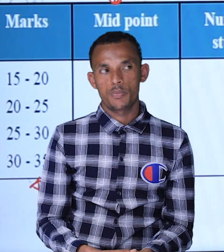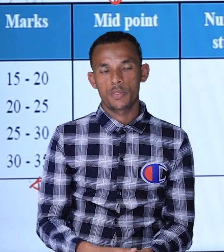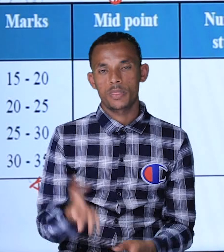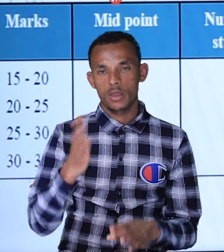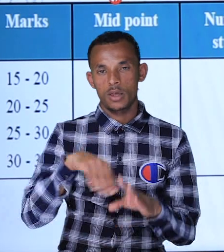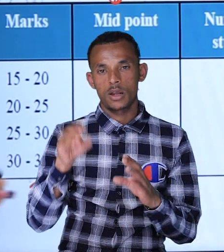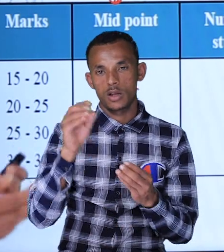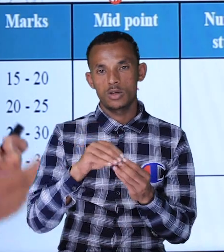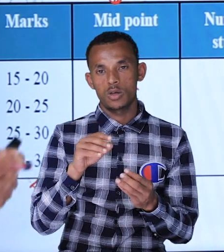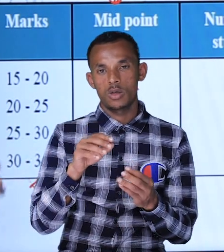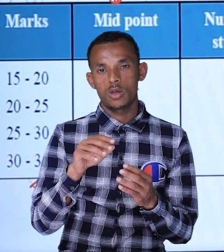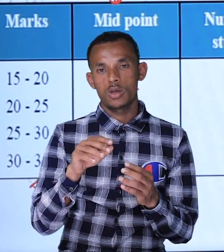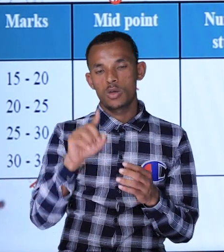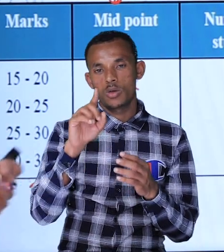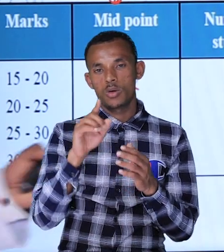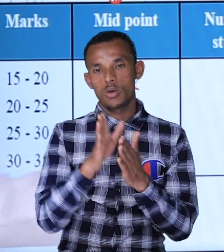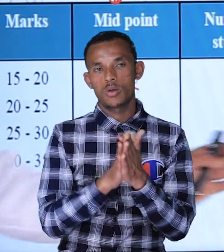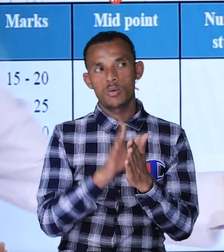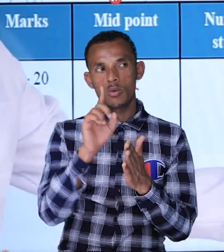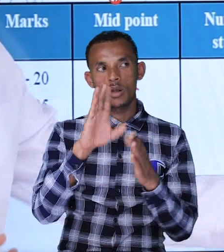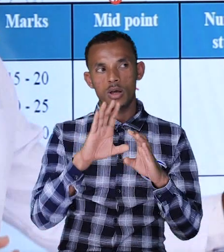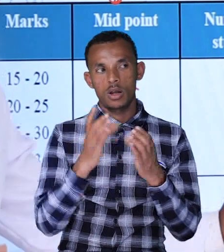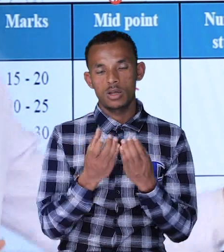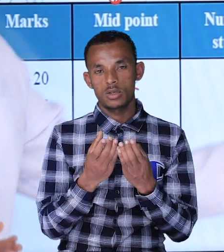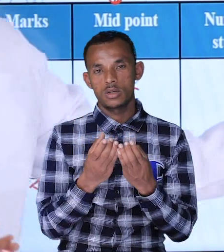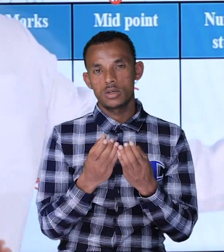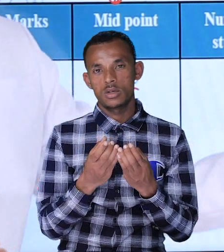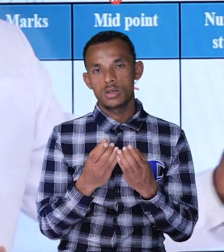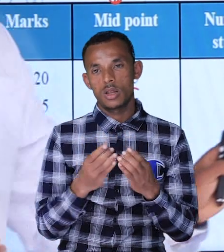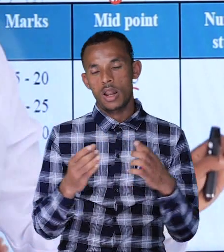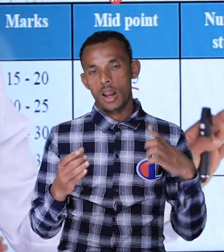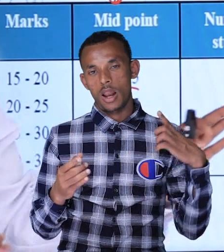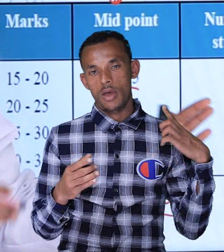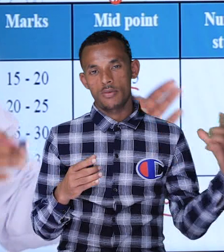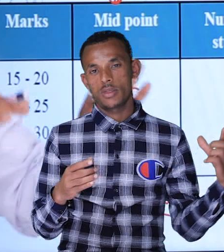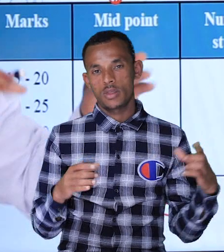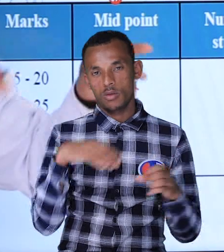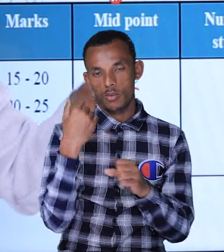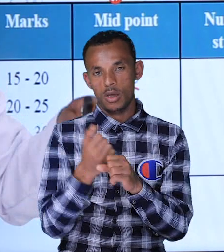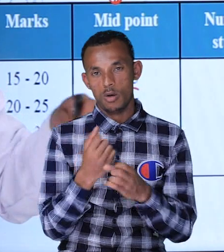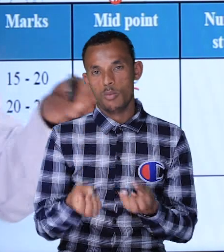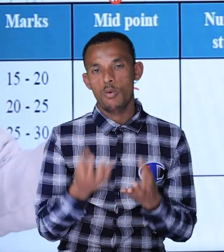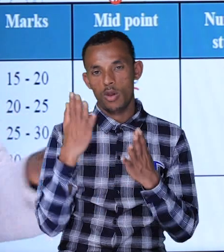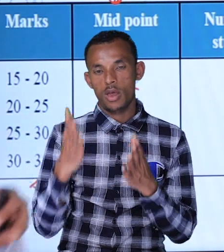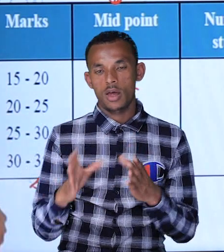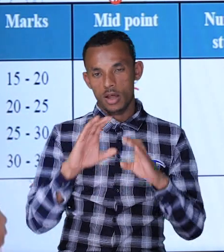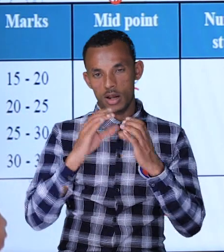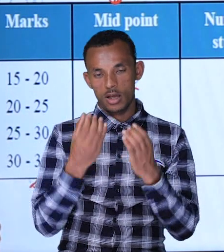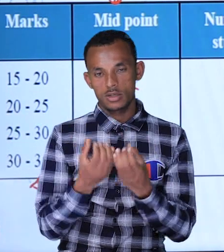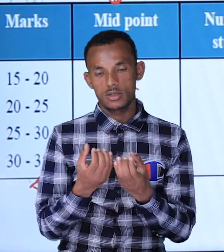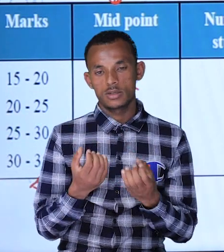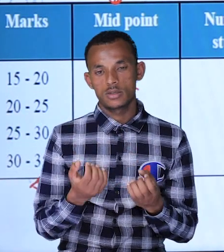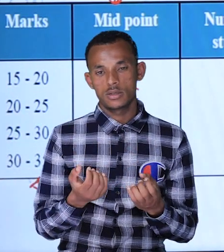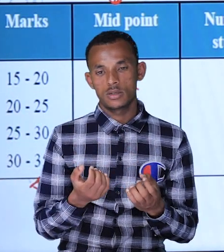in addition to this, you need one class to the right and to the left, so to make a polygon, closed polygon,